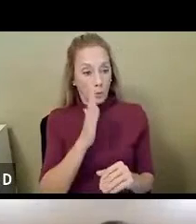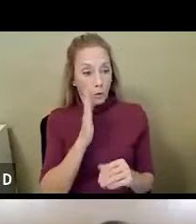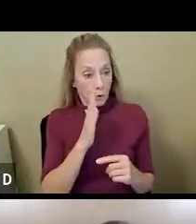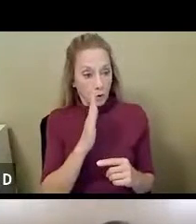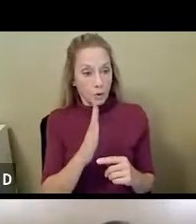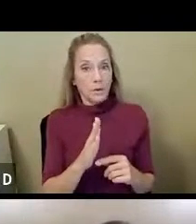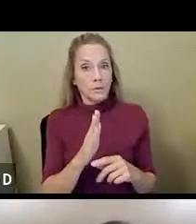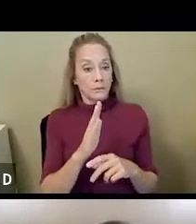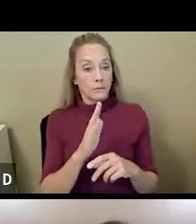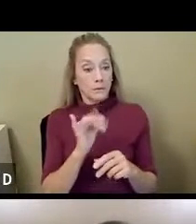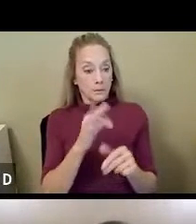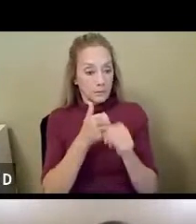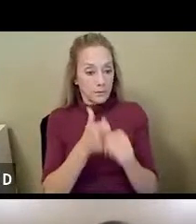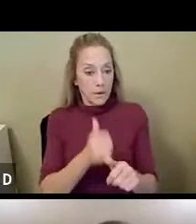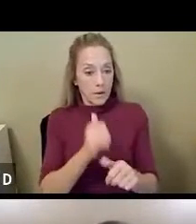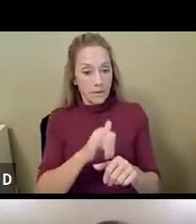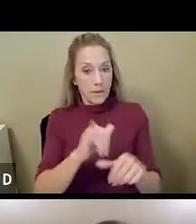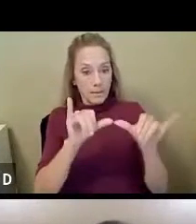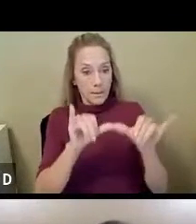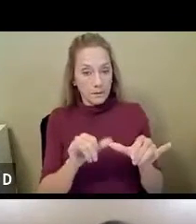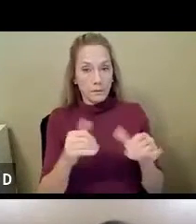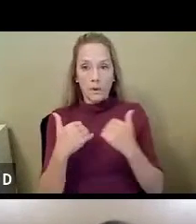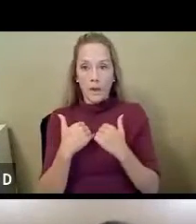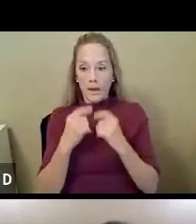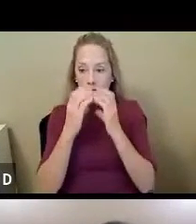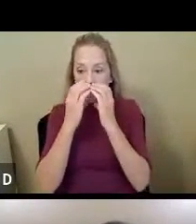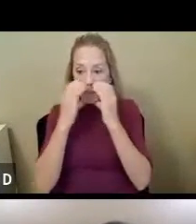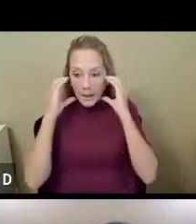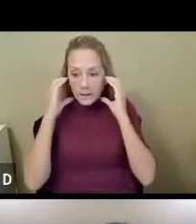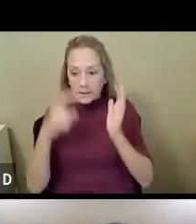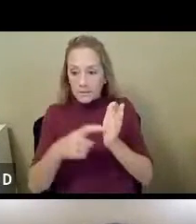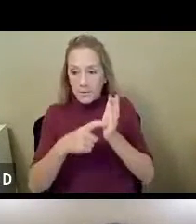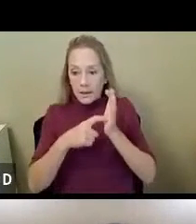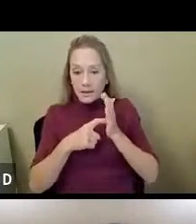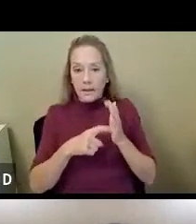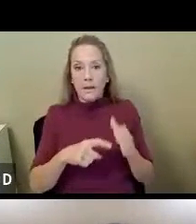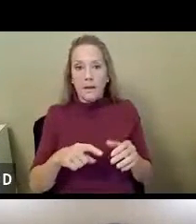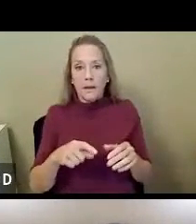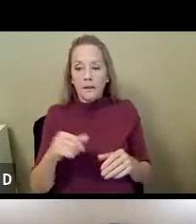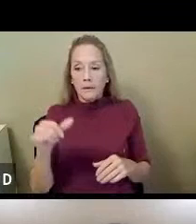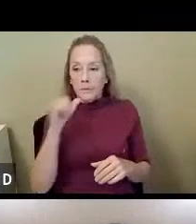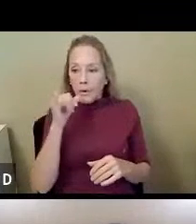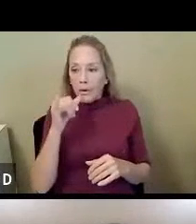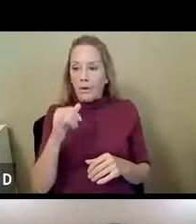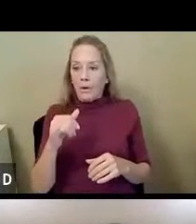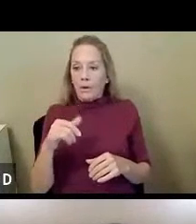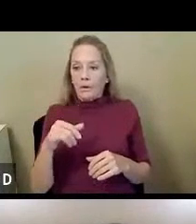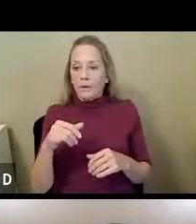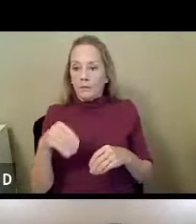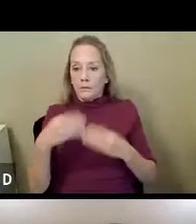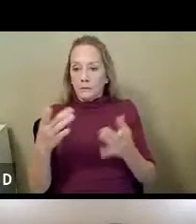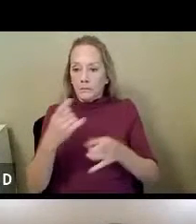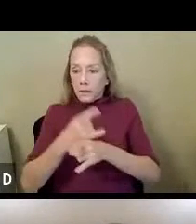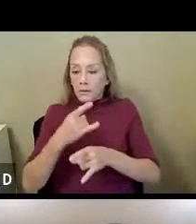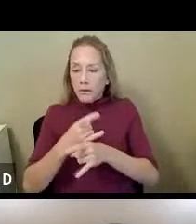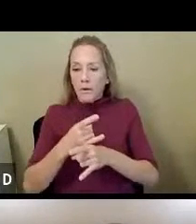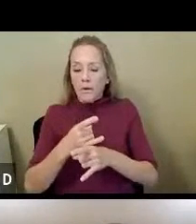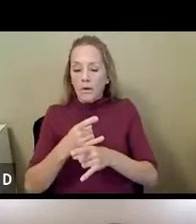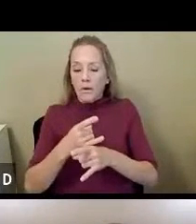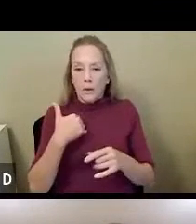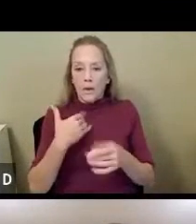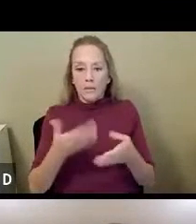we have a mask mandate, we have a bar curfew or closure in place, and a limit